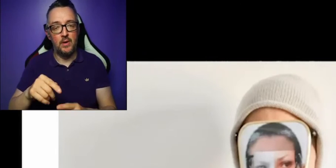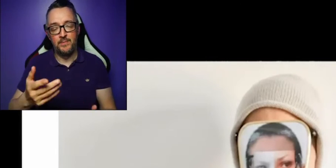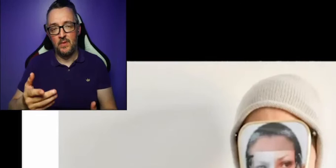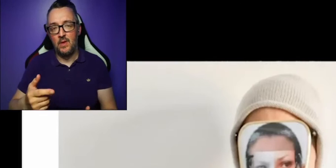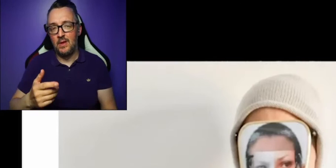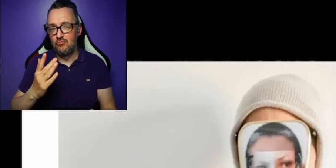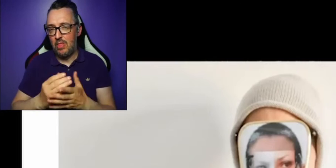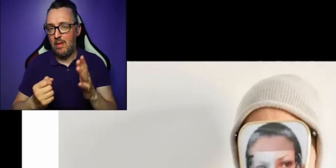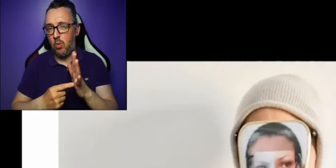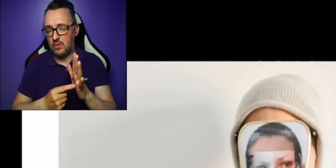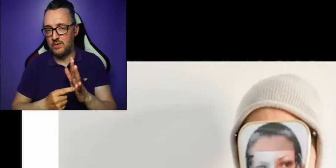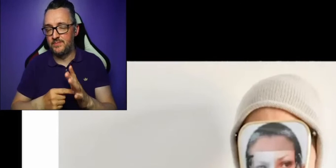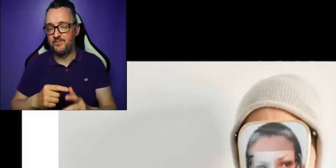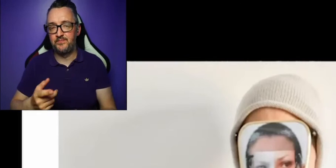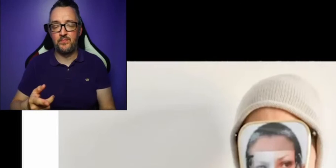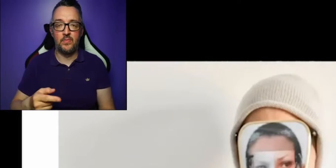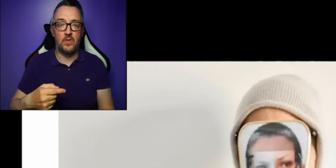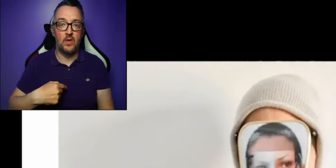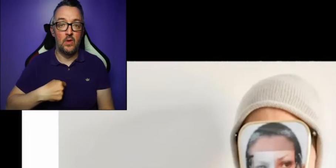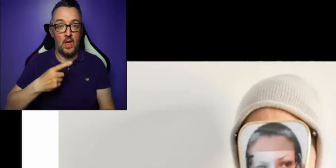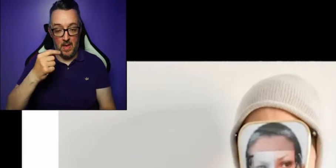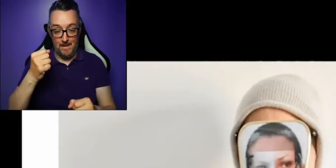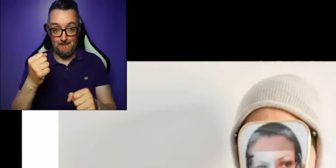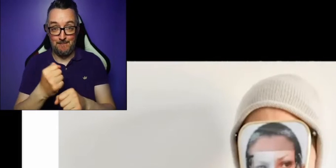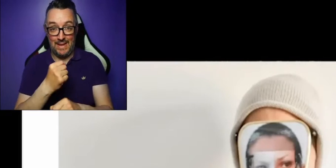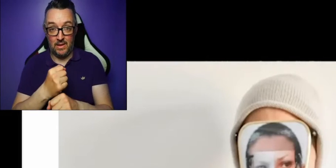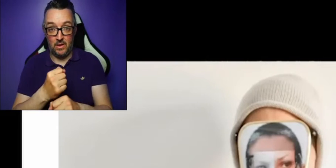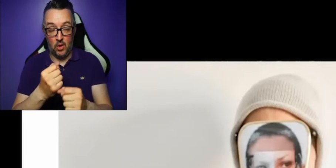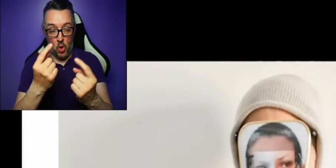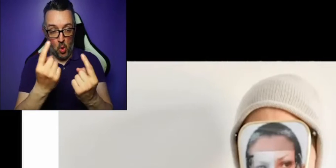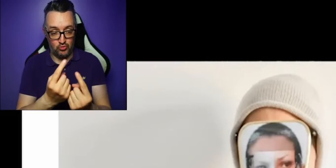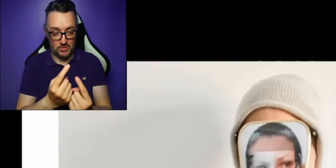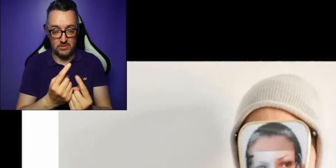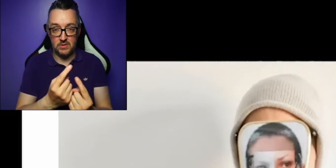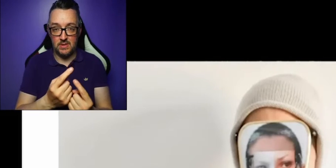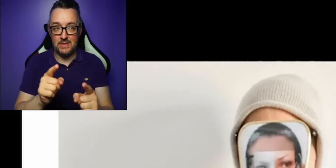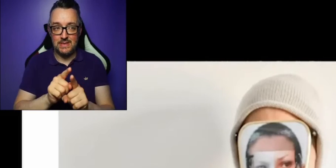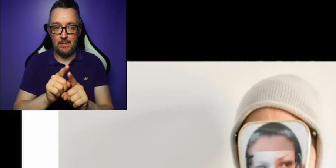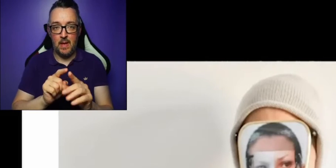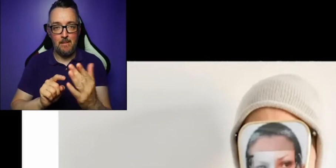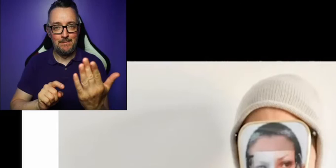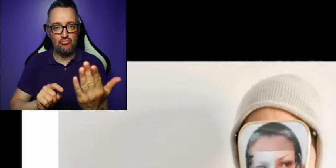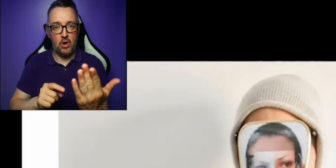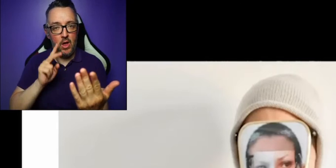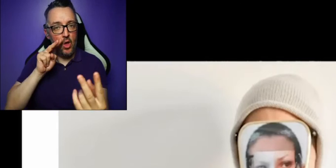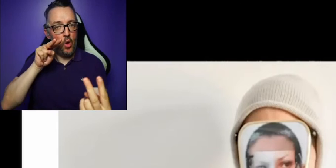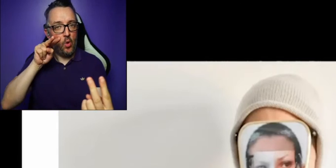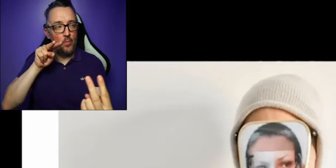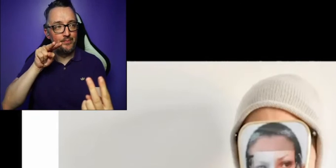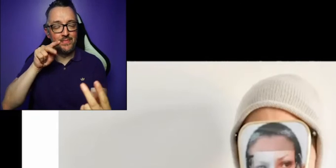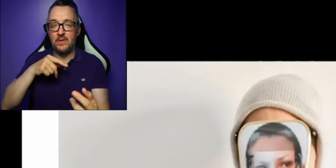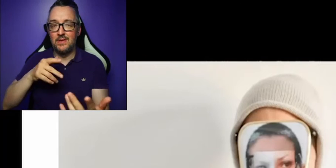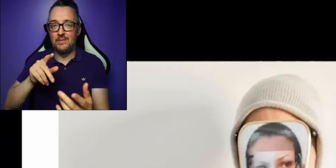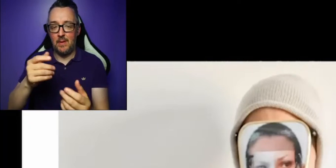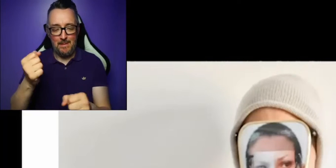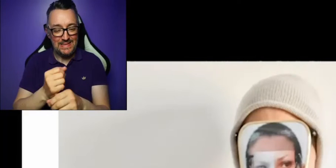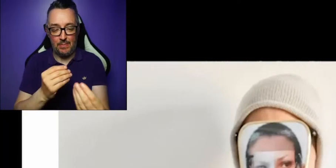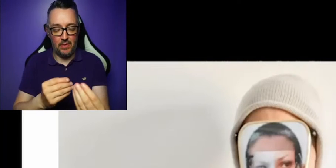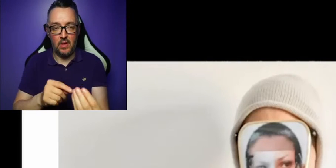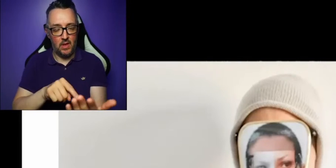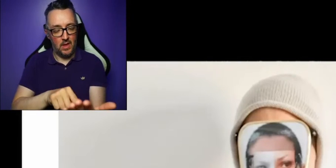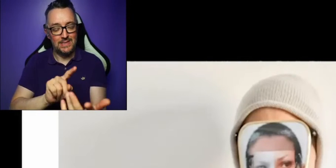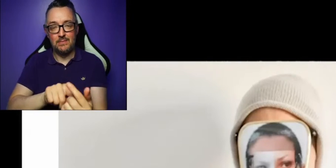art therapist, because I understand that the objects we make can be mirrors for us, so they